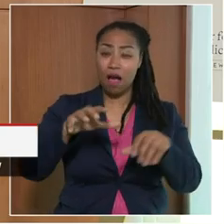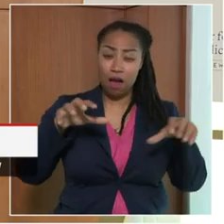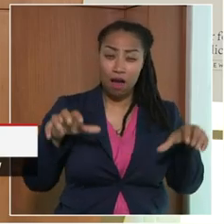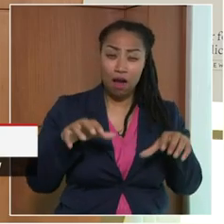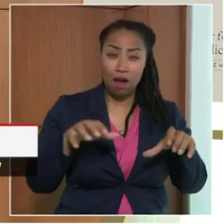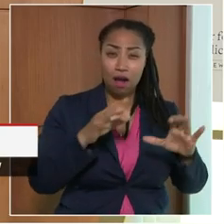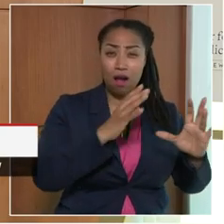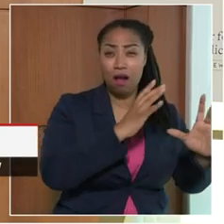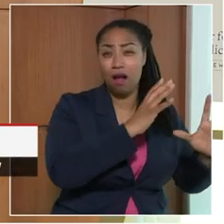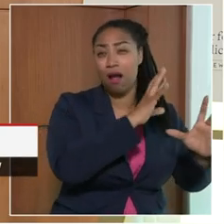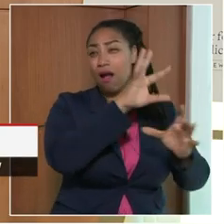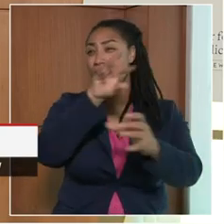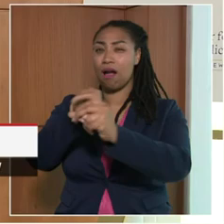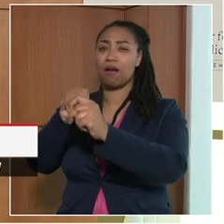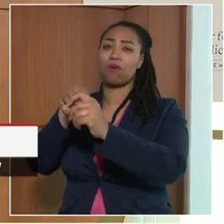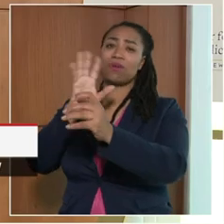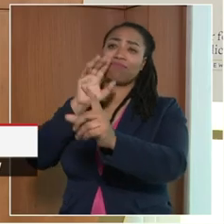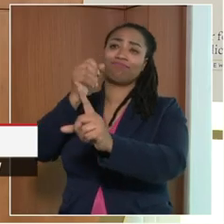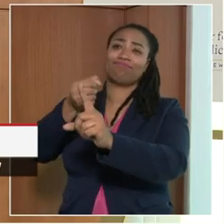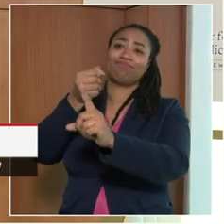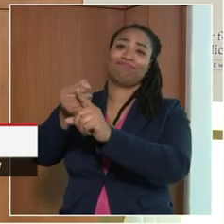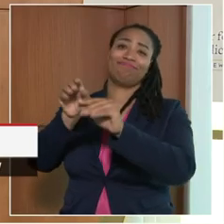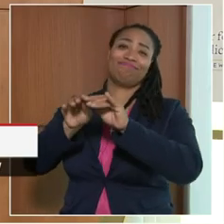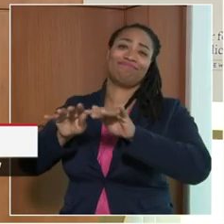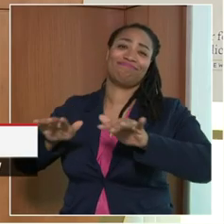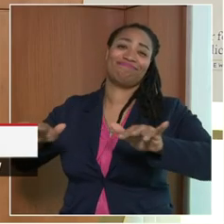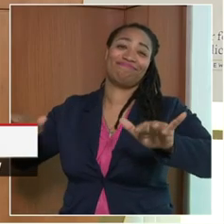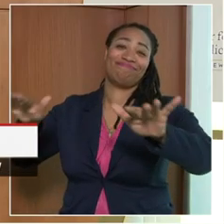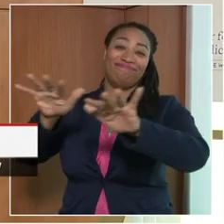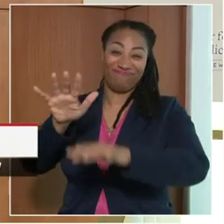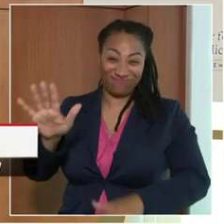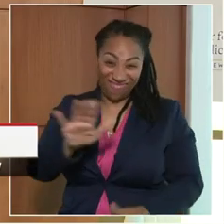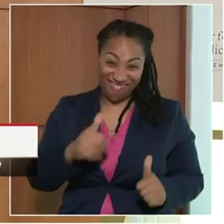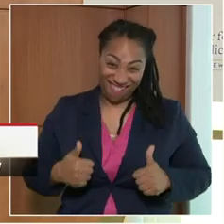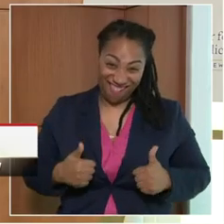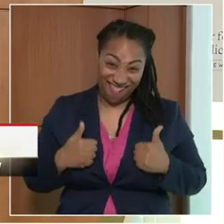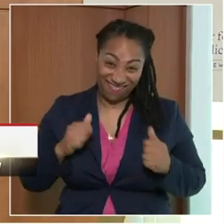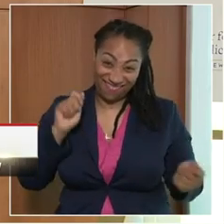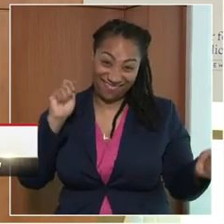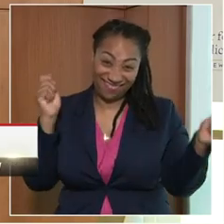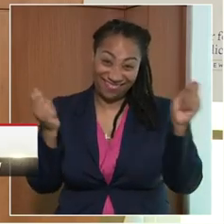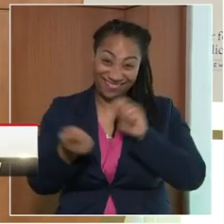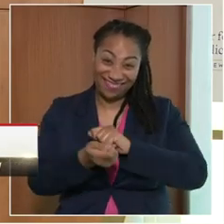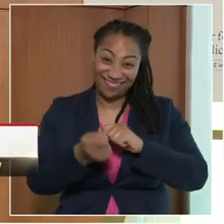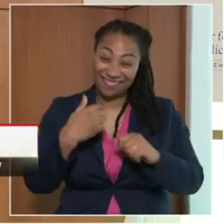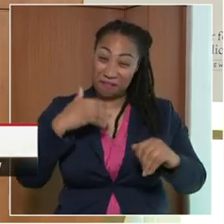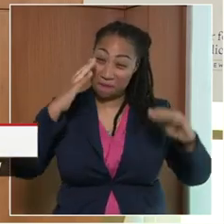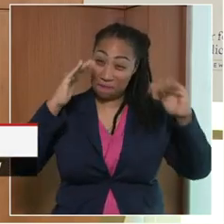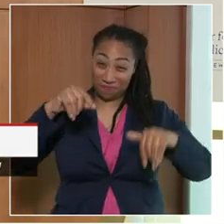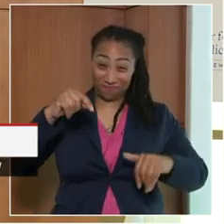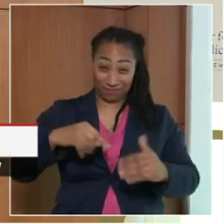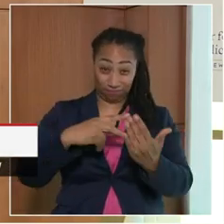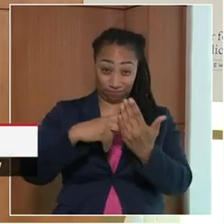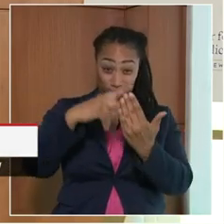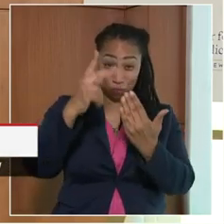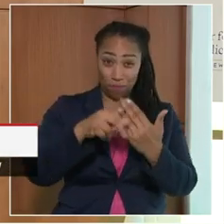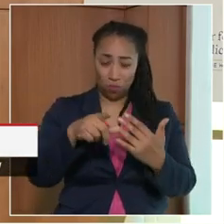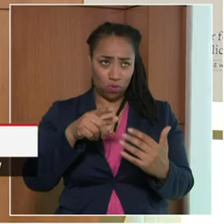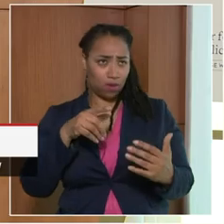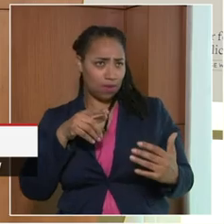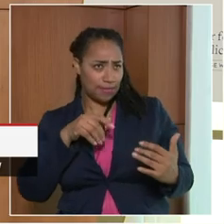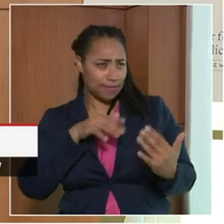of the young people that you serve. I hope that this program challenges each and every one of you, that